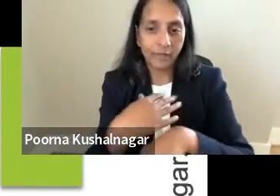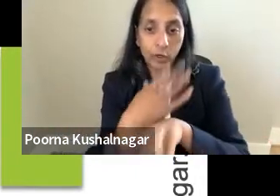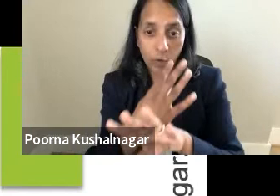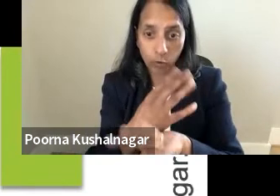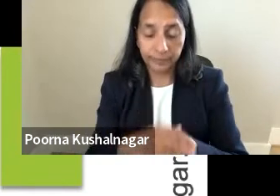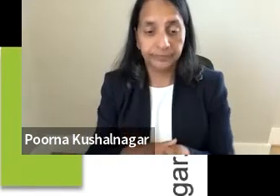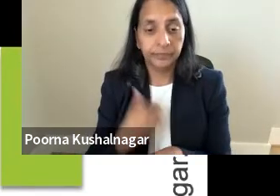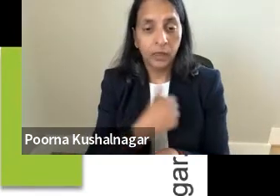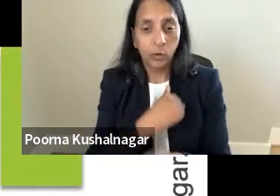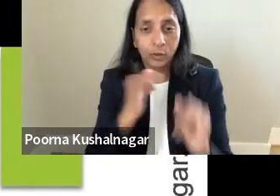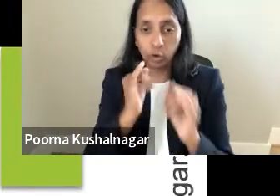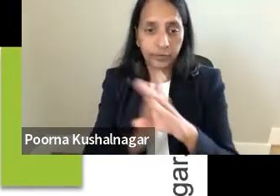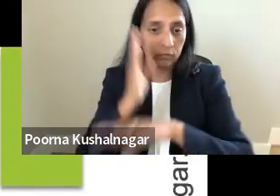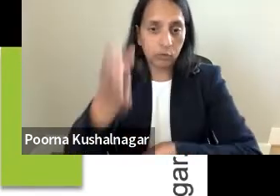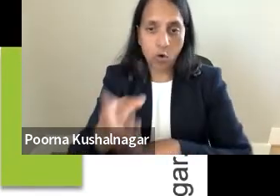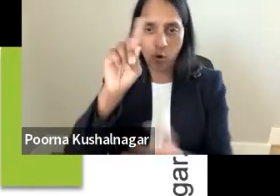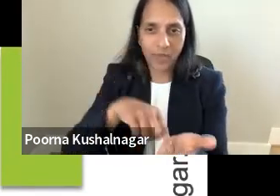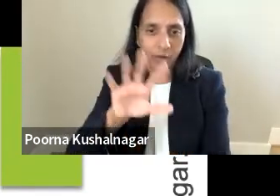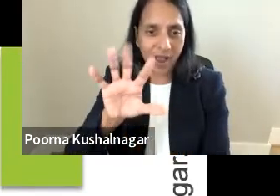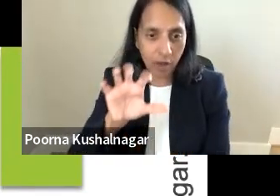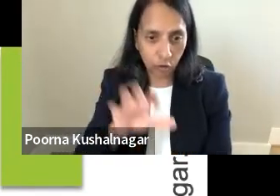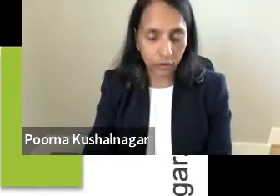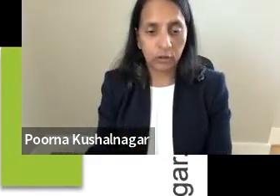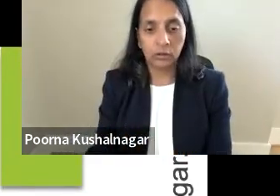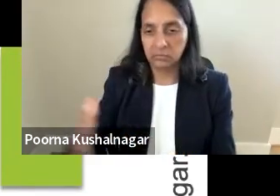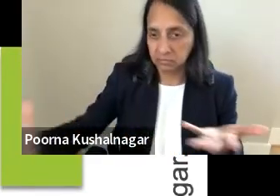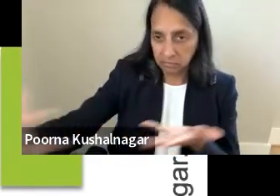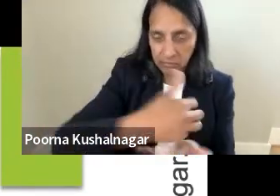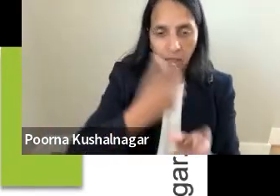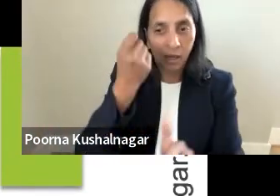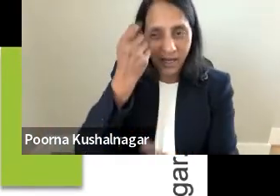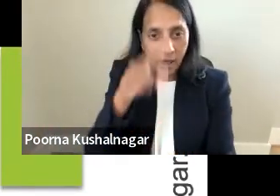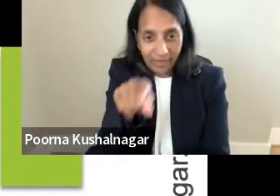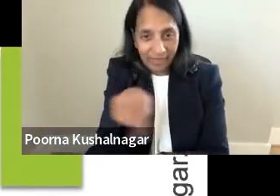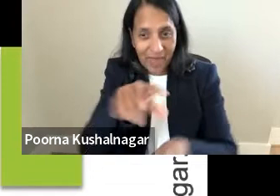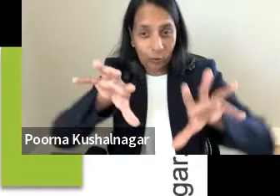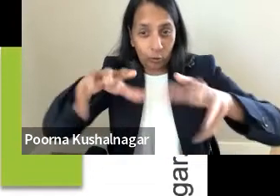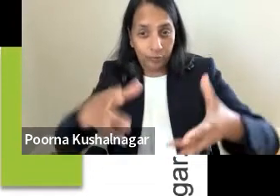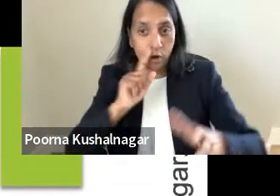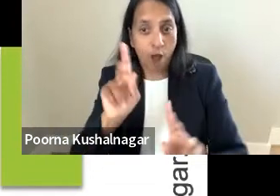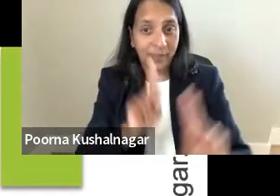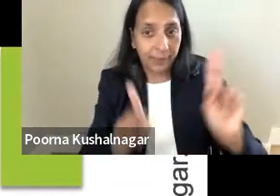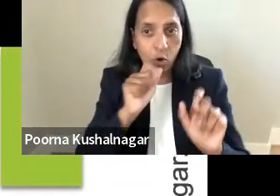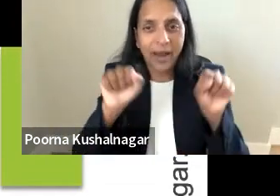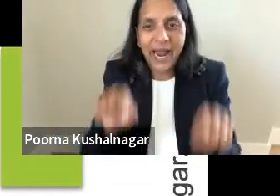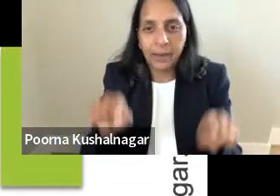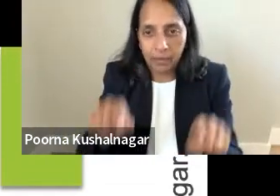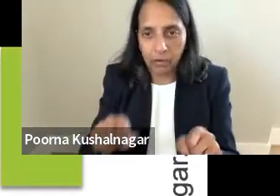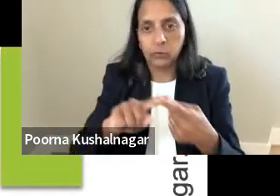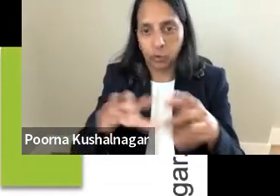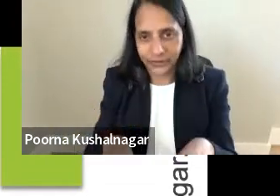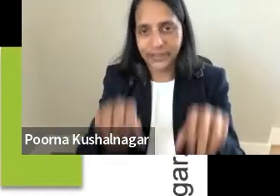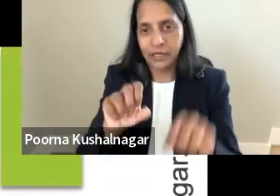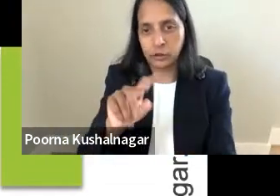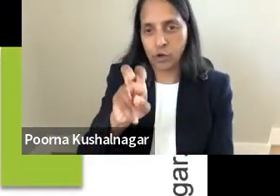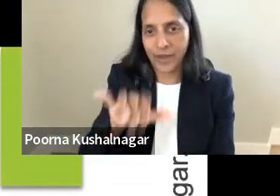online and in one-on-one interviews conducted virtually. We did over 1,500 of these interviews, and we collected this